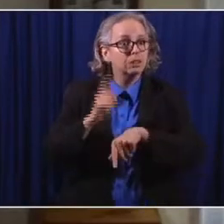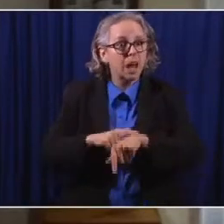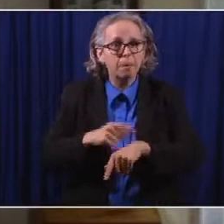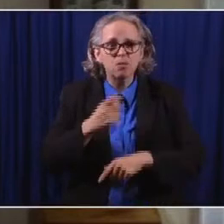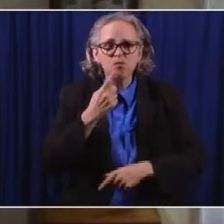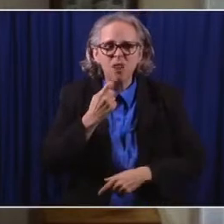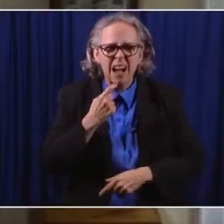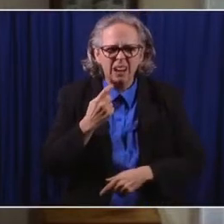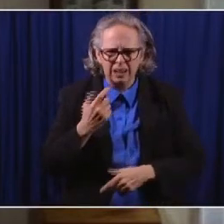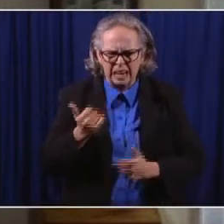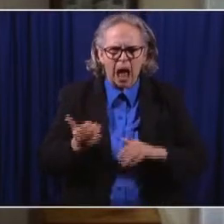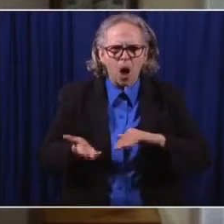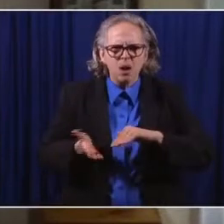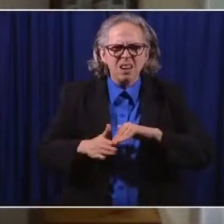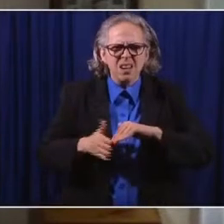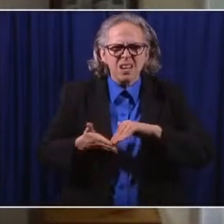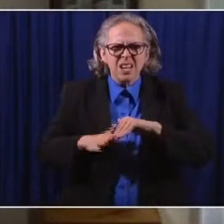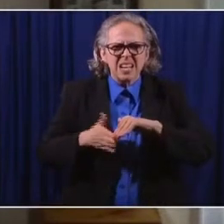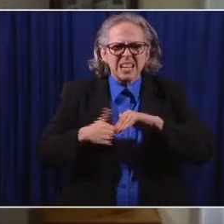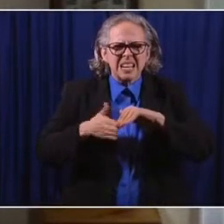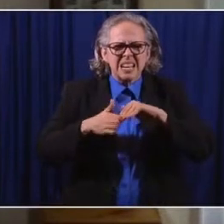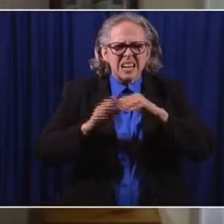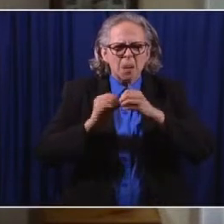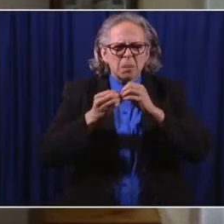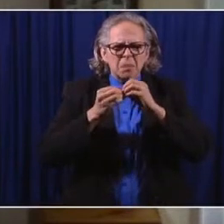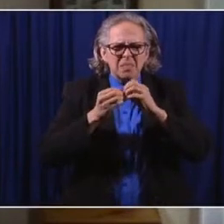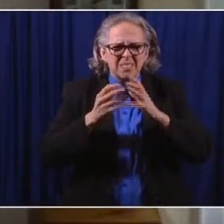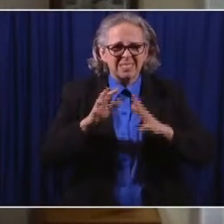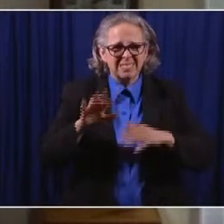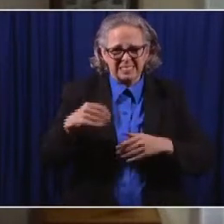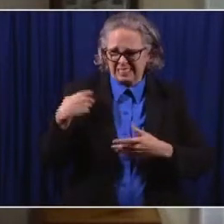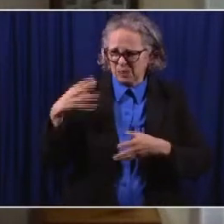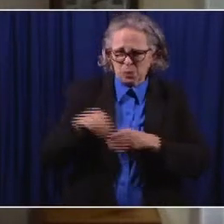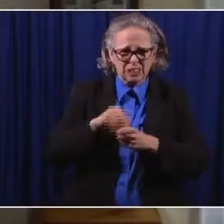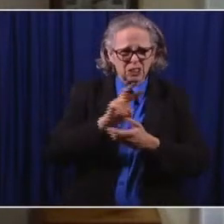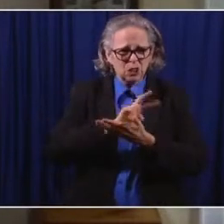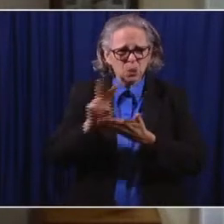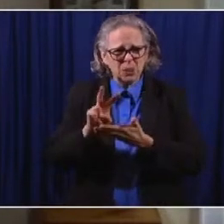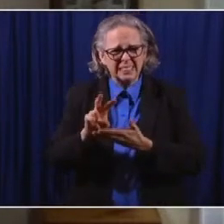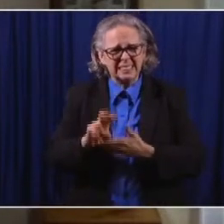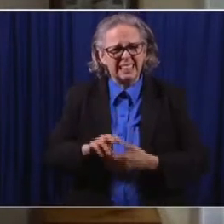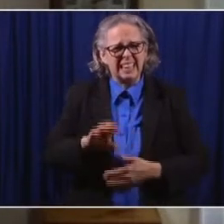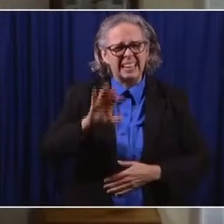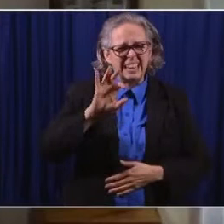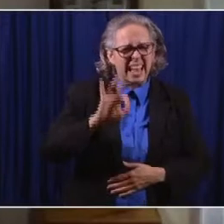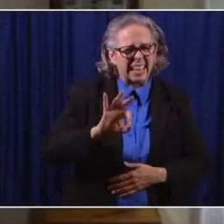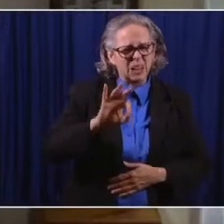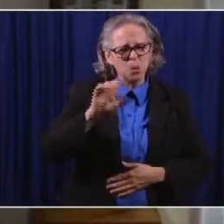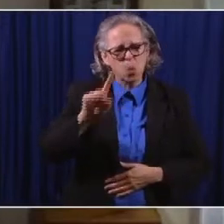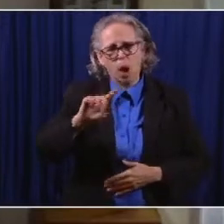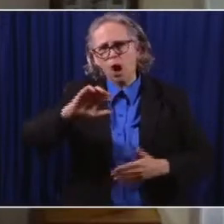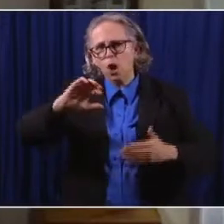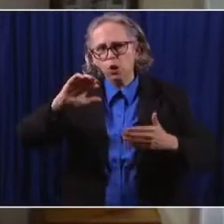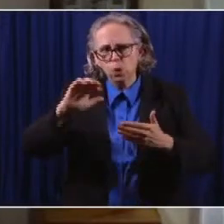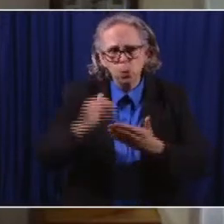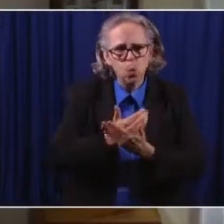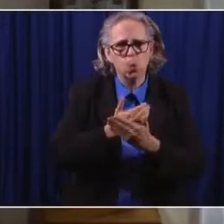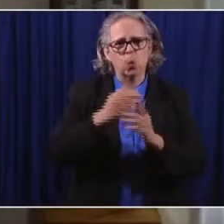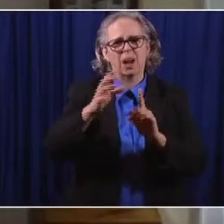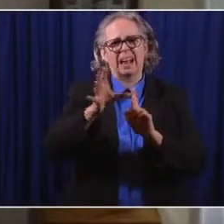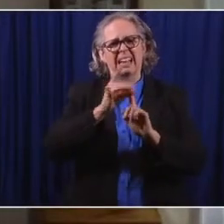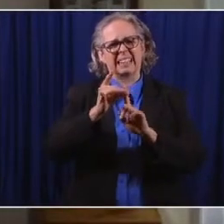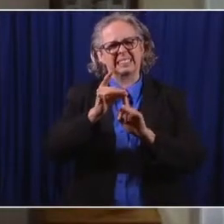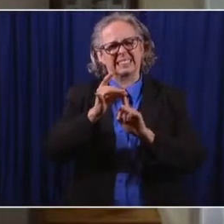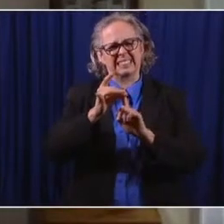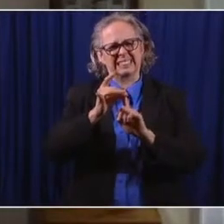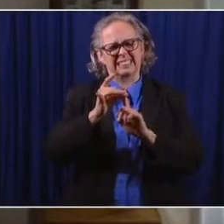cases. During the past 2 weeks, they've had 91 new cases out of a total of 358 cases during the entire pandemic. That's a